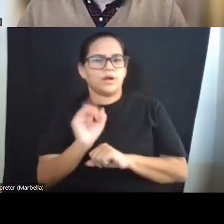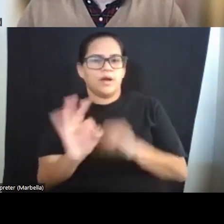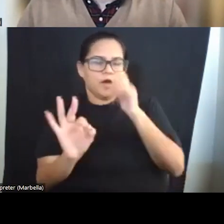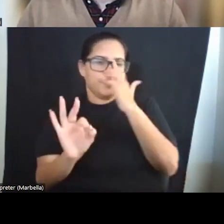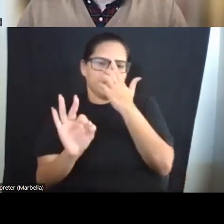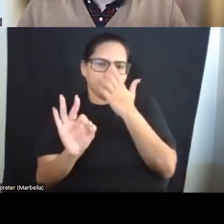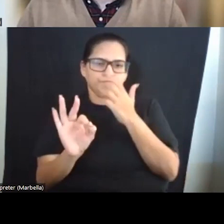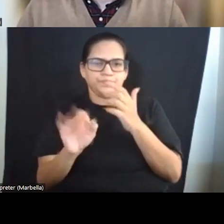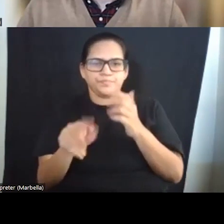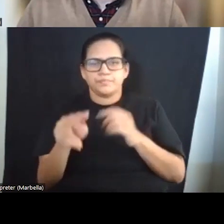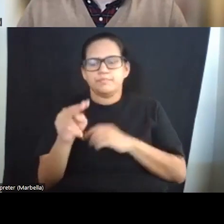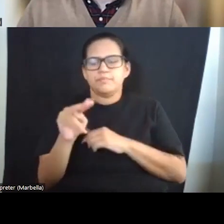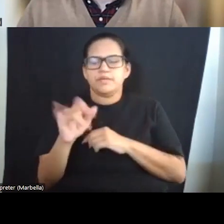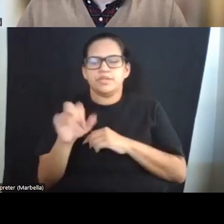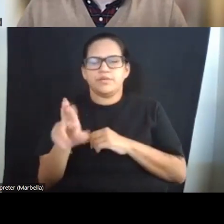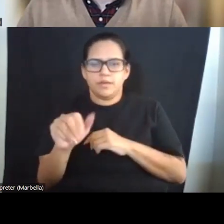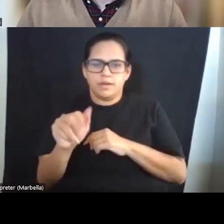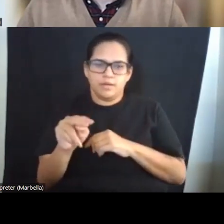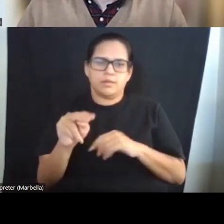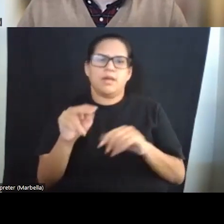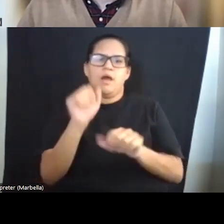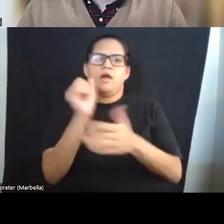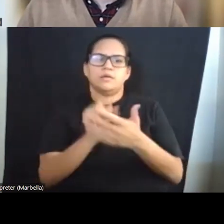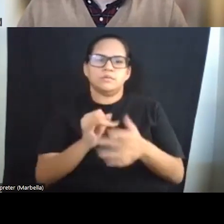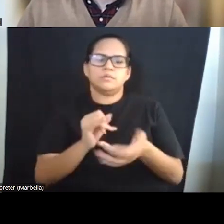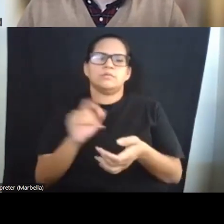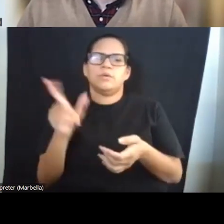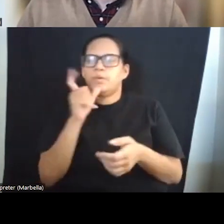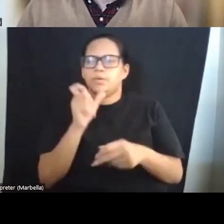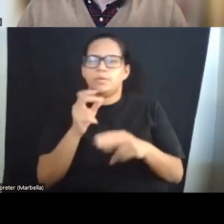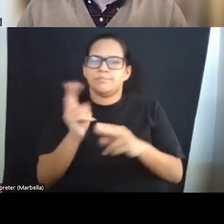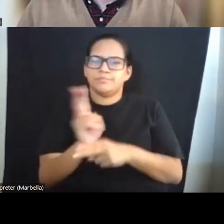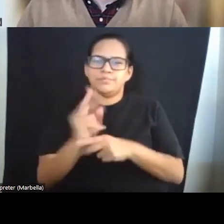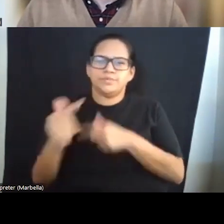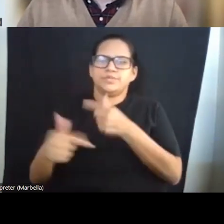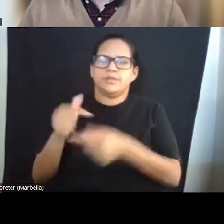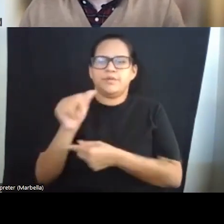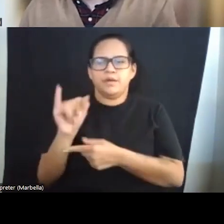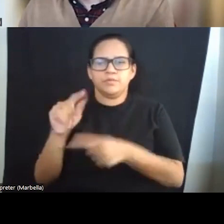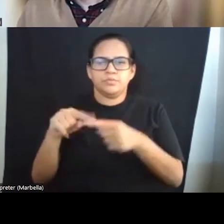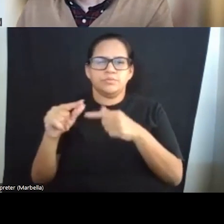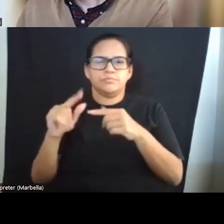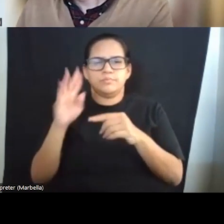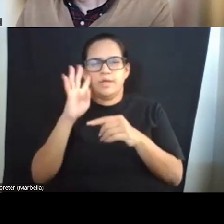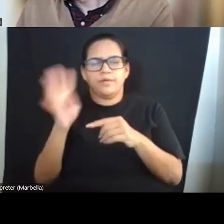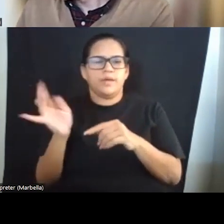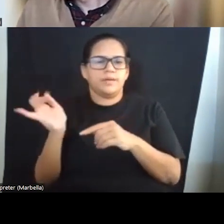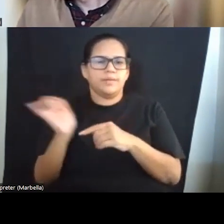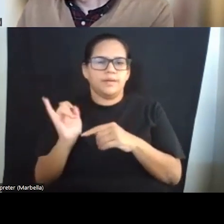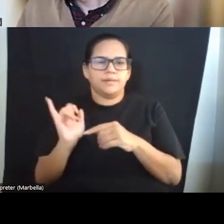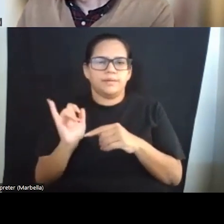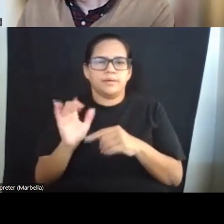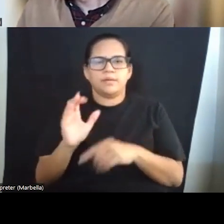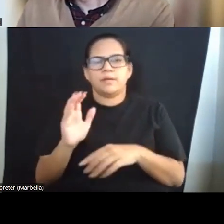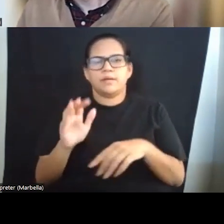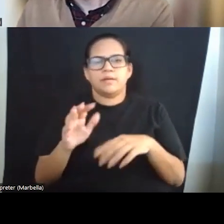of this Nigerian artist called Malik Afegwa, who's been using generative AI to generate, for instance, the catwalk